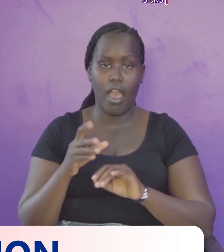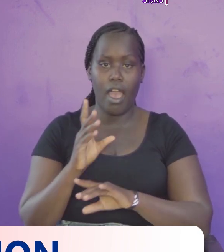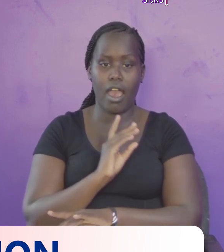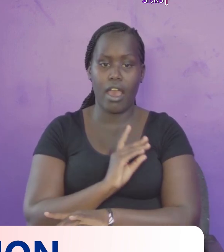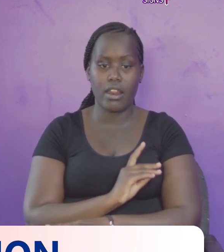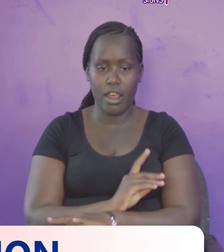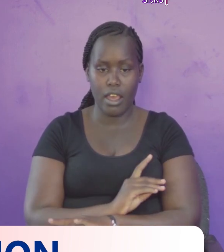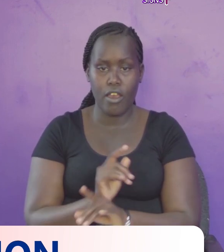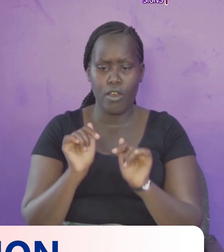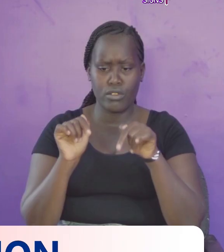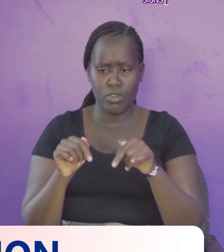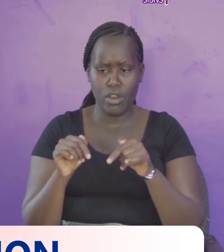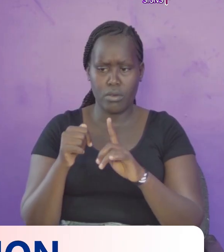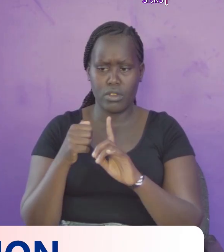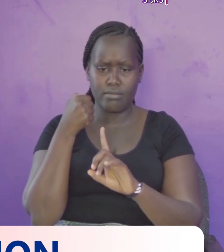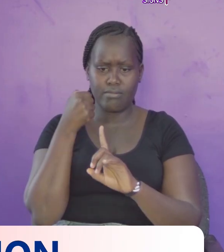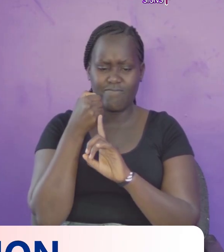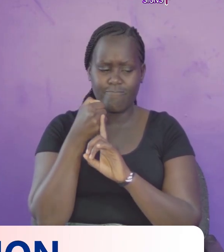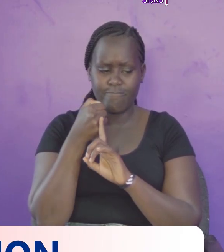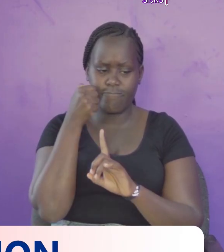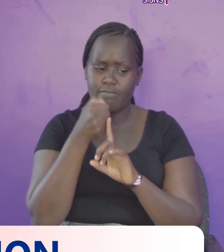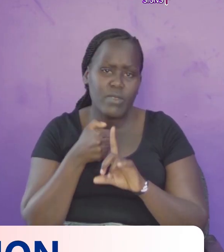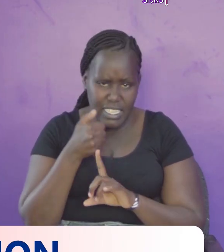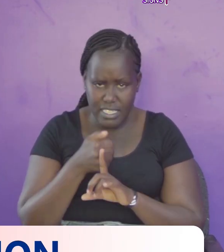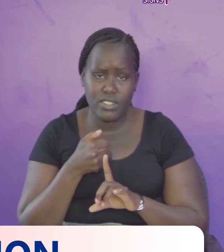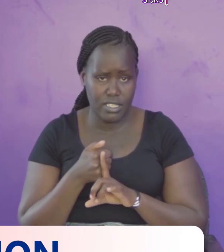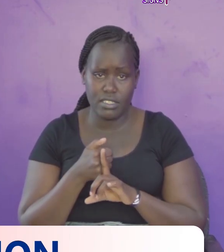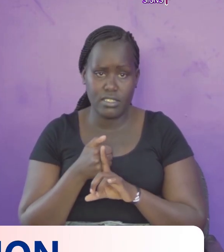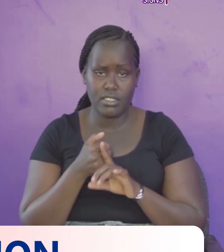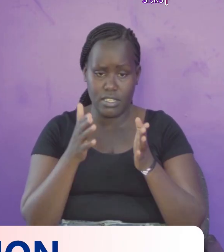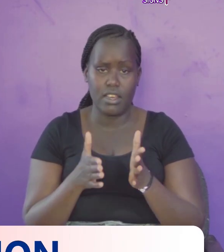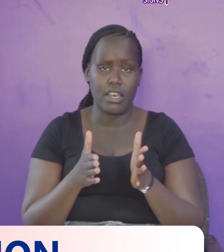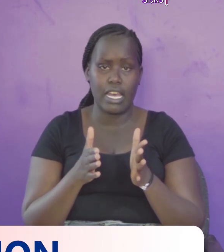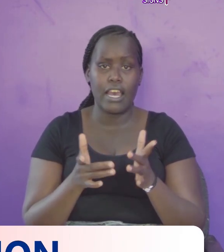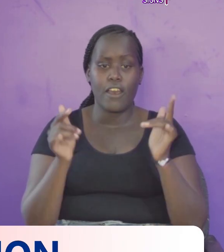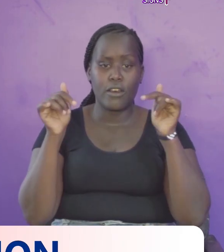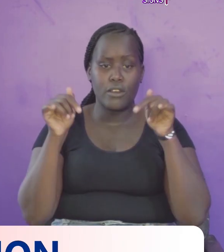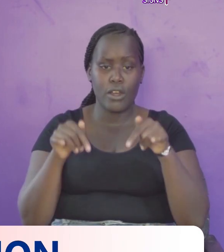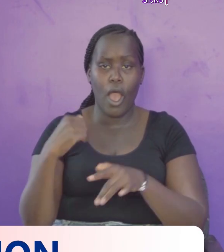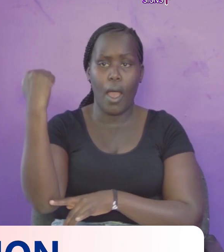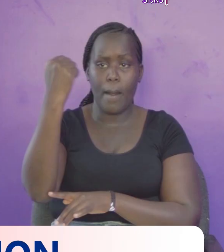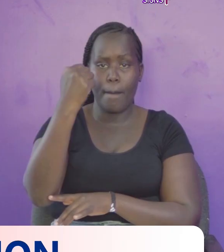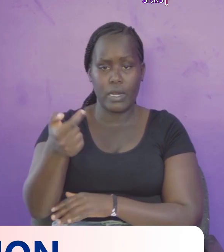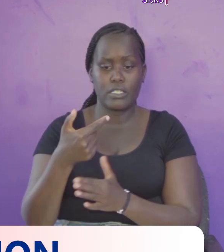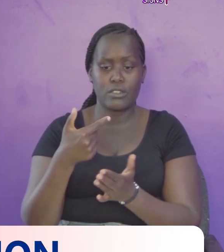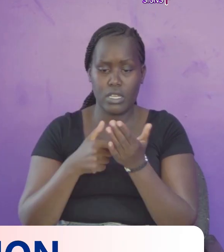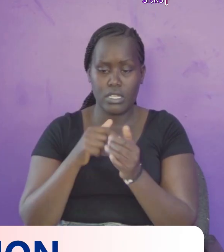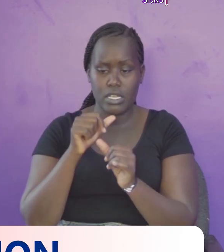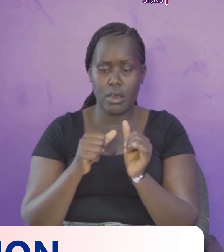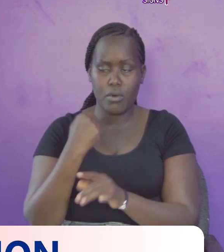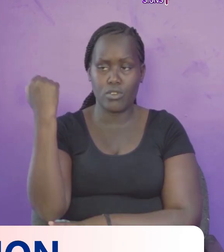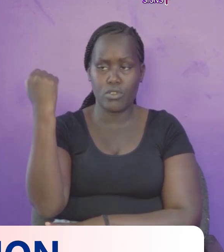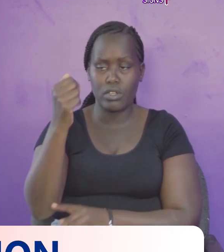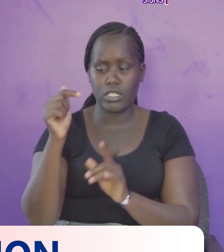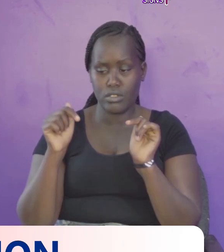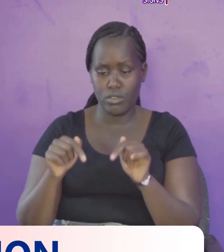like activists for once. You know, in politics today, tunachapa siasa. Au sio, Maureen? Mm-hmm. Yeah. So today, we